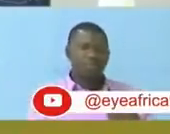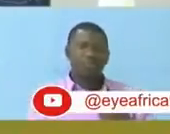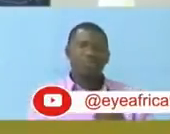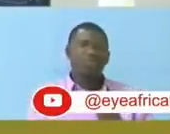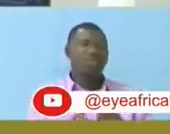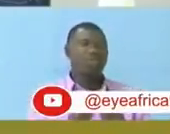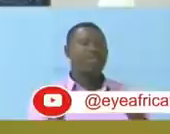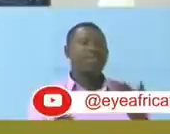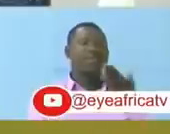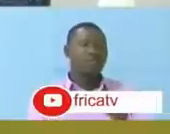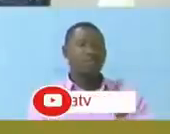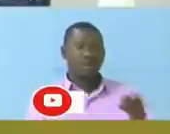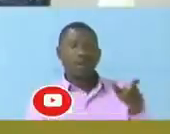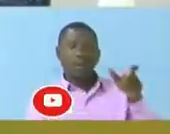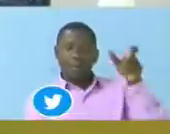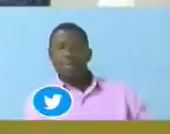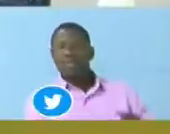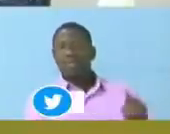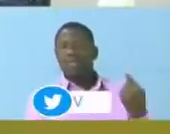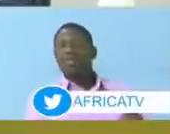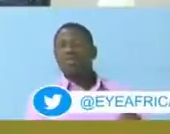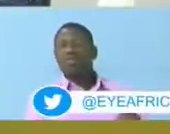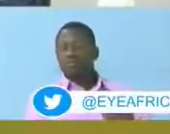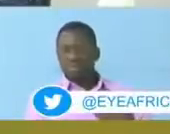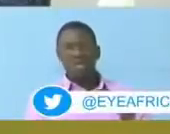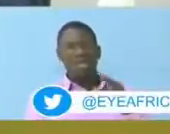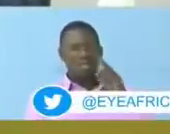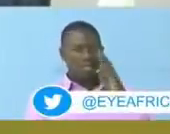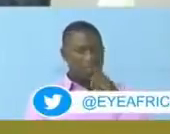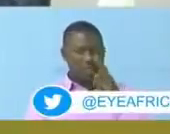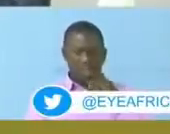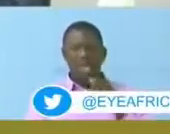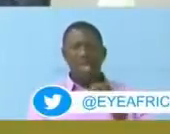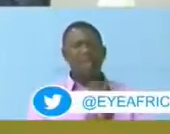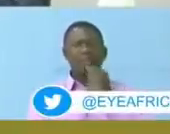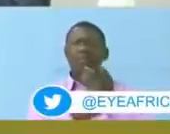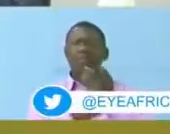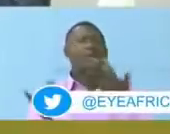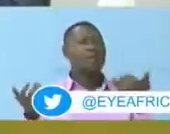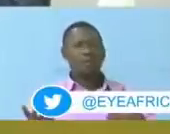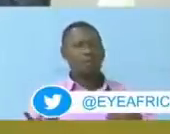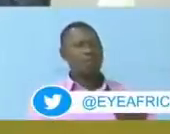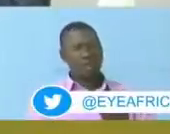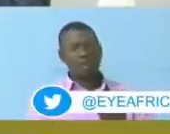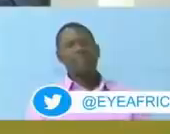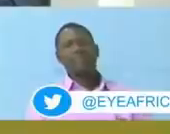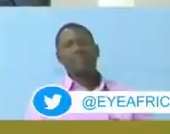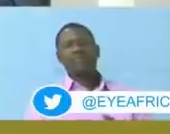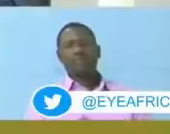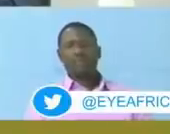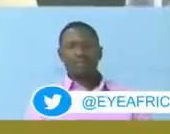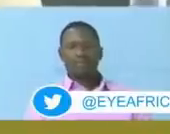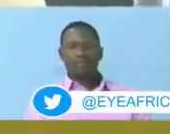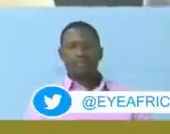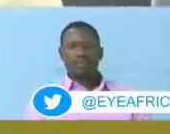damma mfanandi. Na kata mo jama le meni halon ko ni ma hani yule mfan. I agree with that.